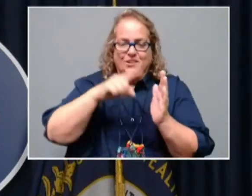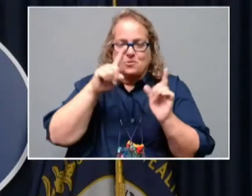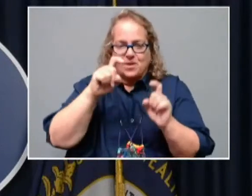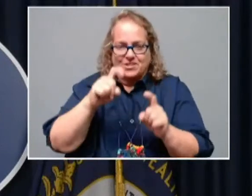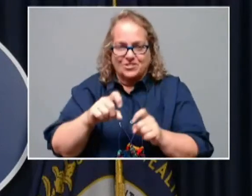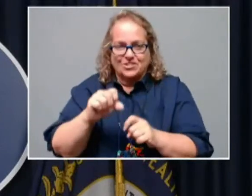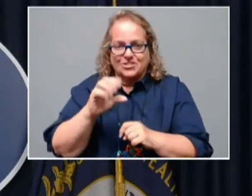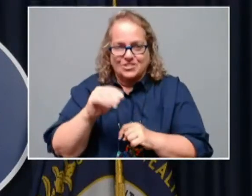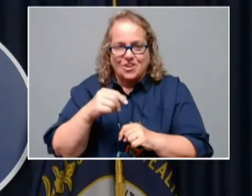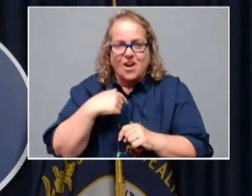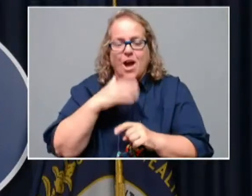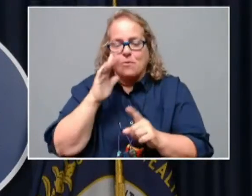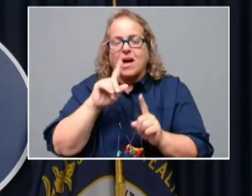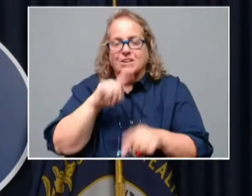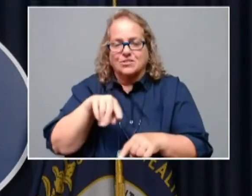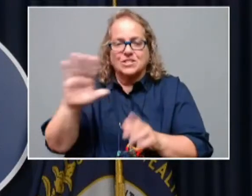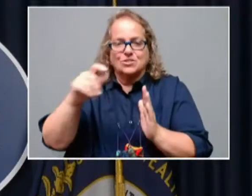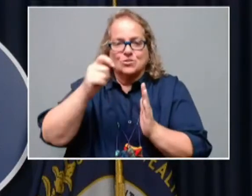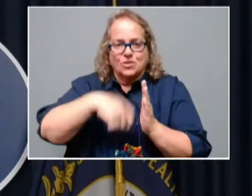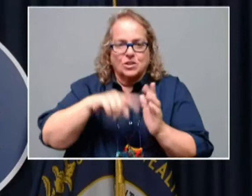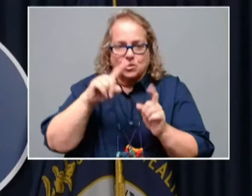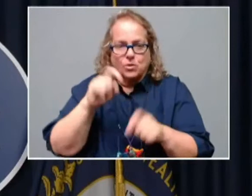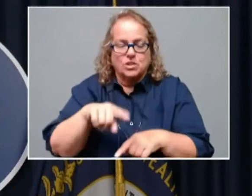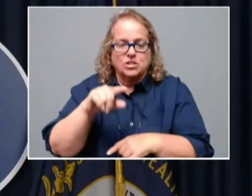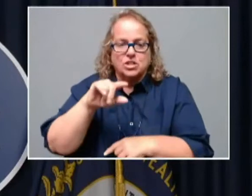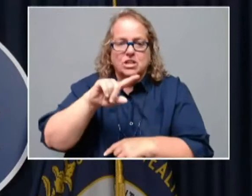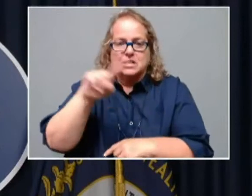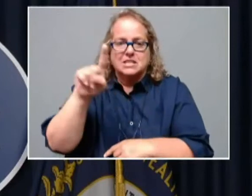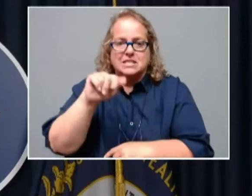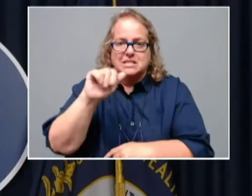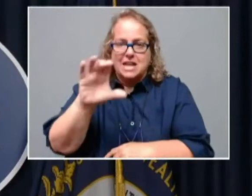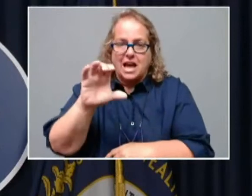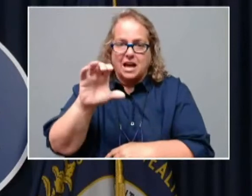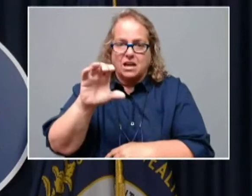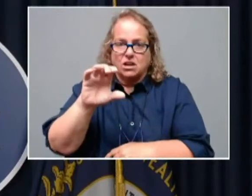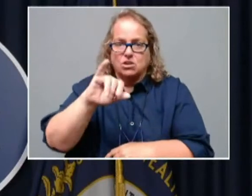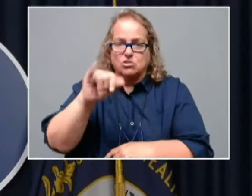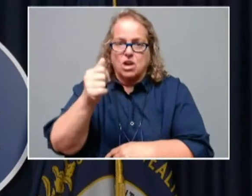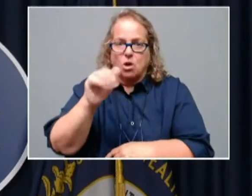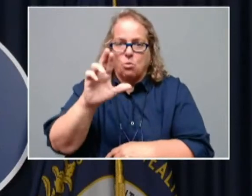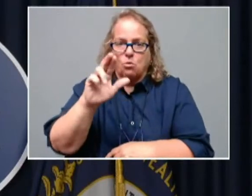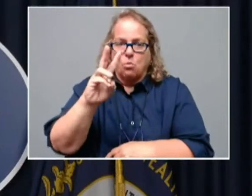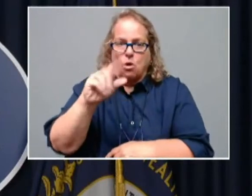written questions. Zach Gerard from the Kentucky Colonel.